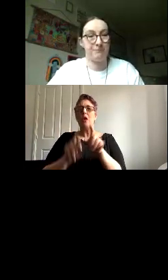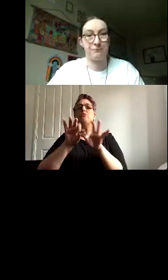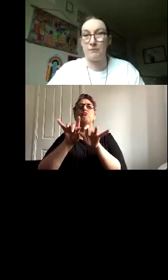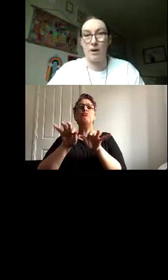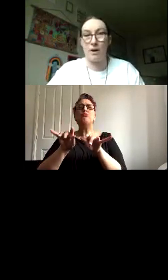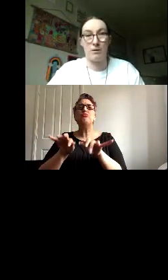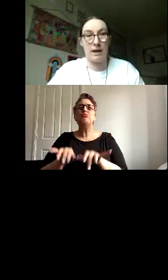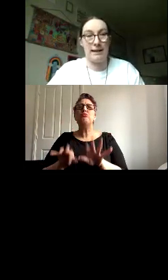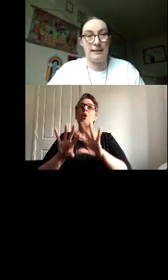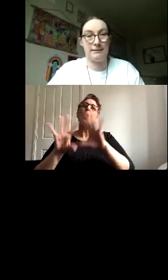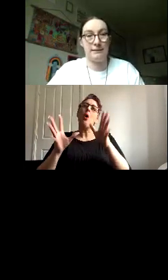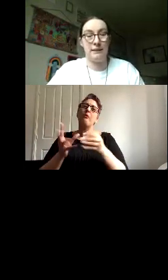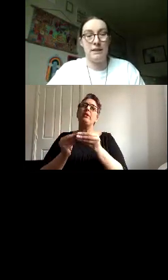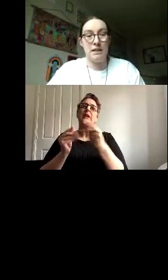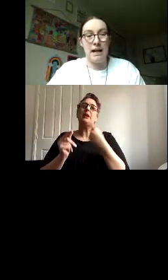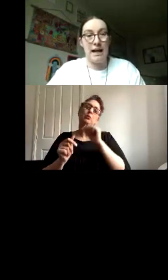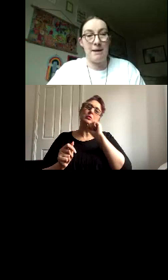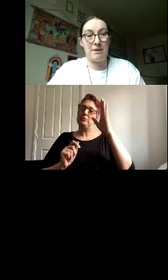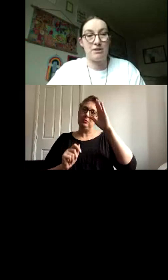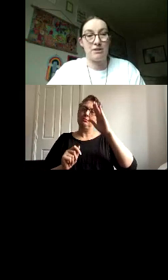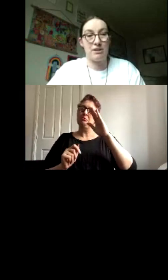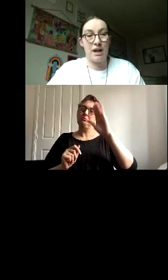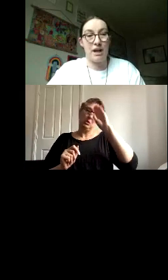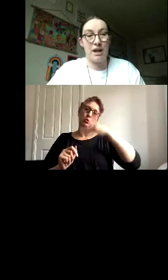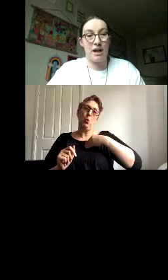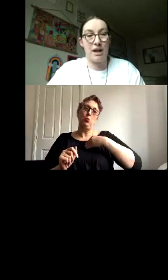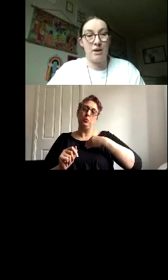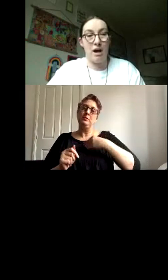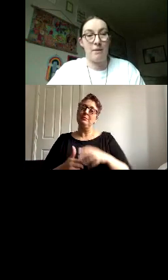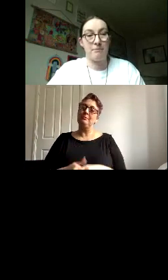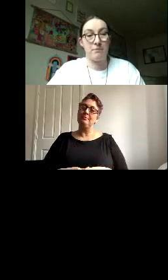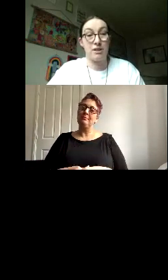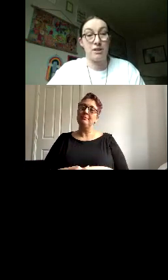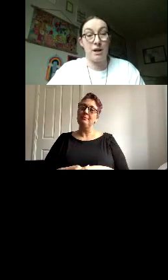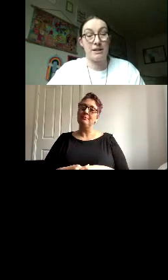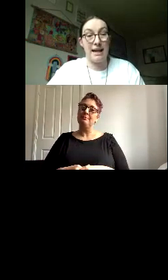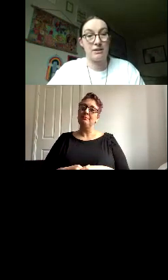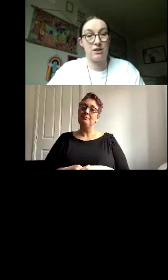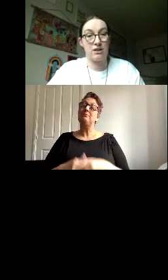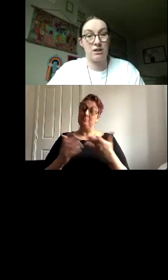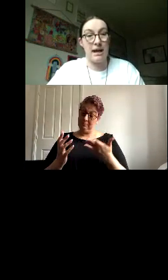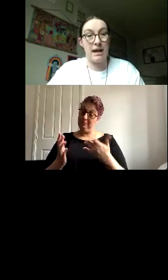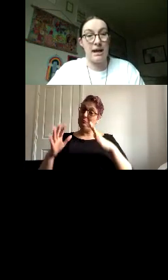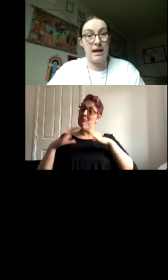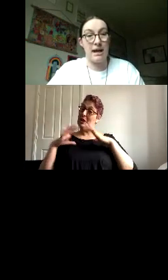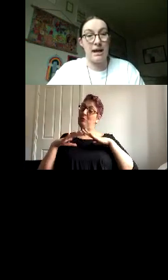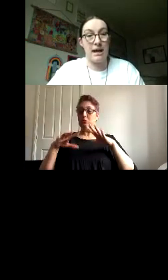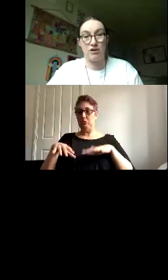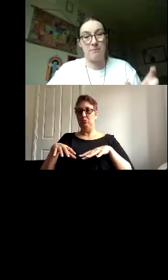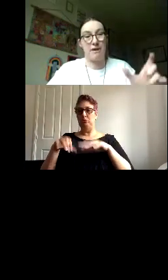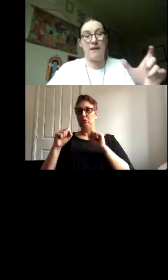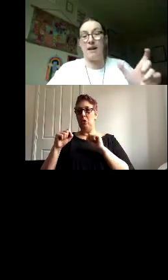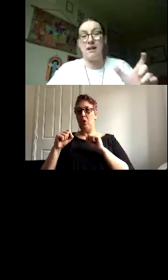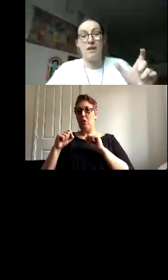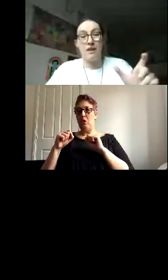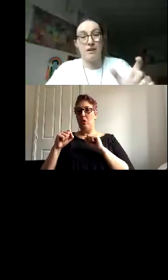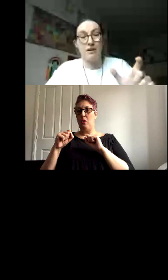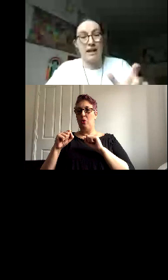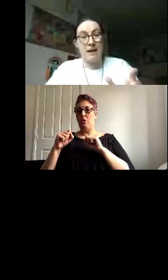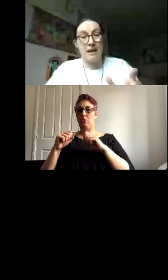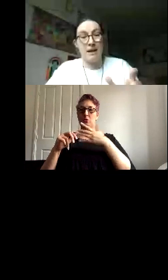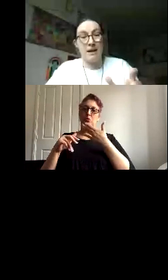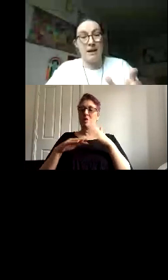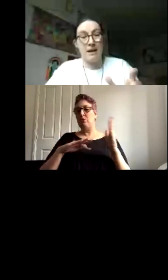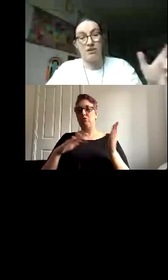that. Okay, so I'm going to get started just by way of introduction, but